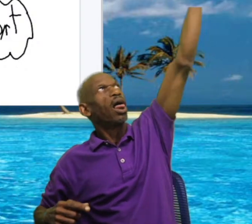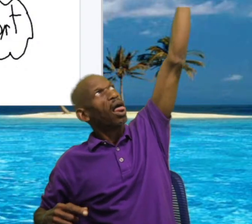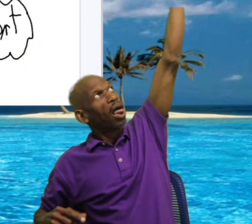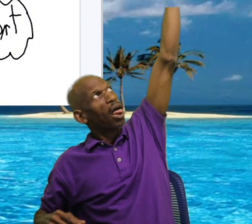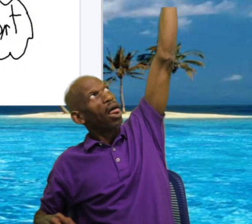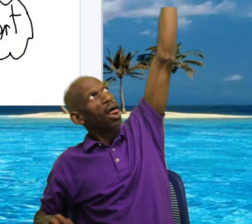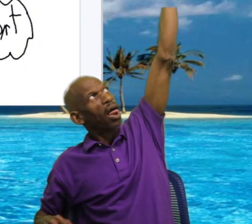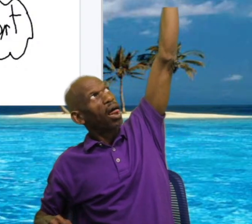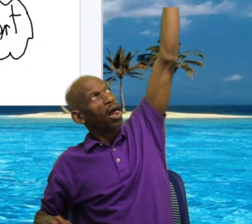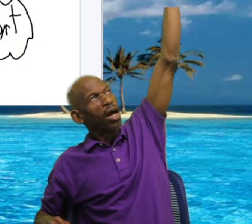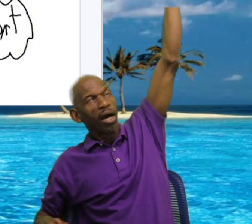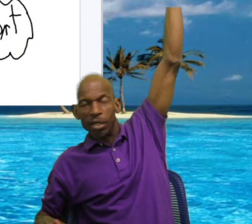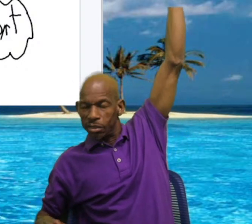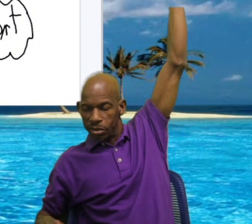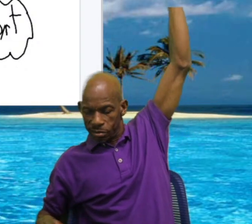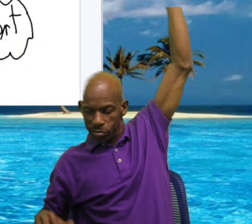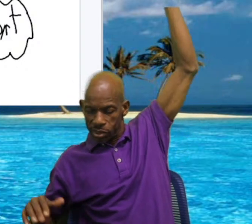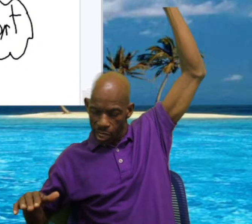but